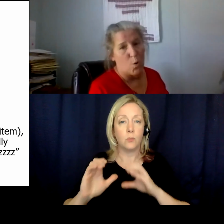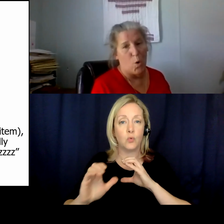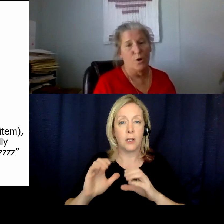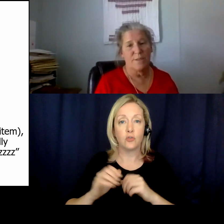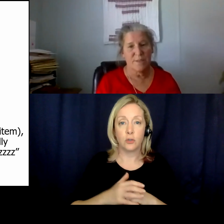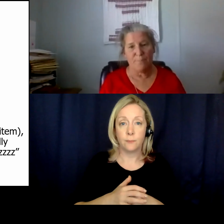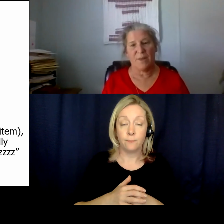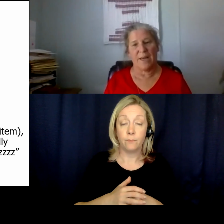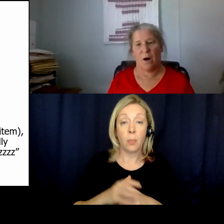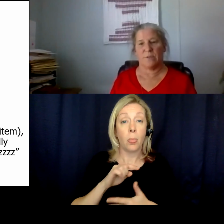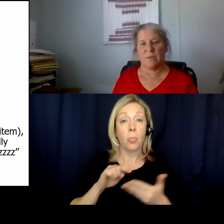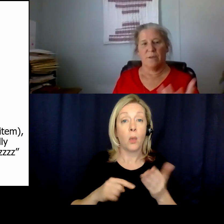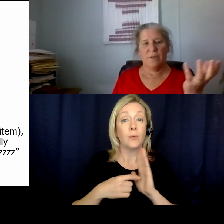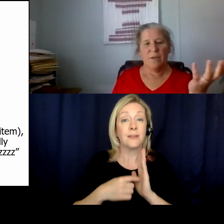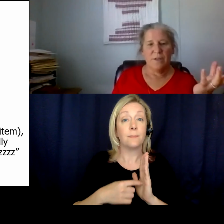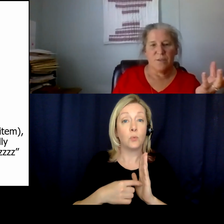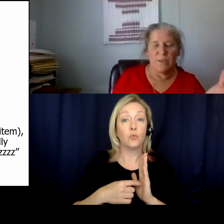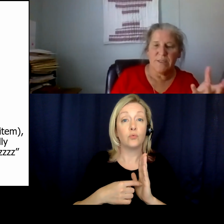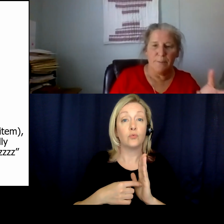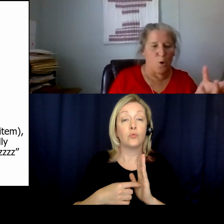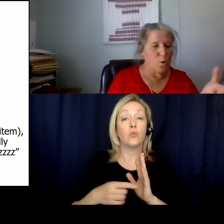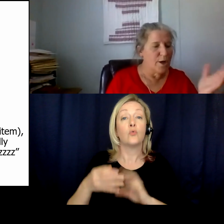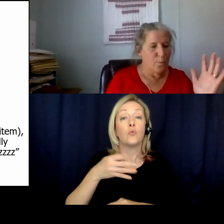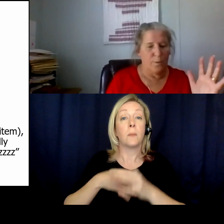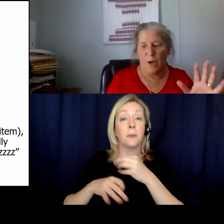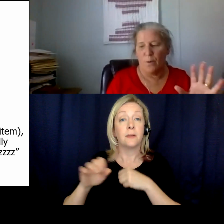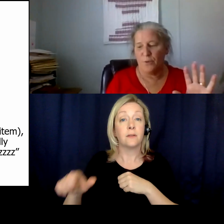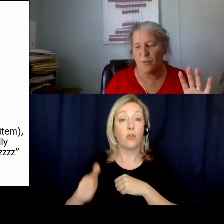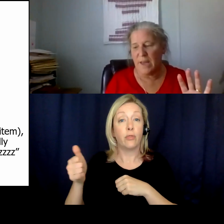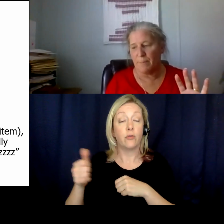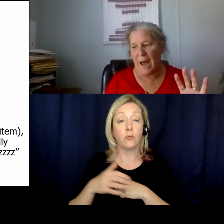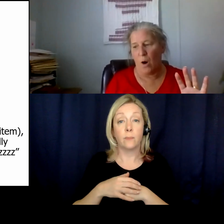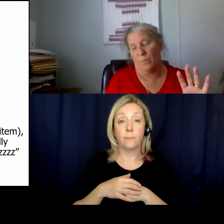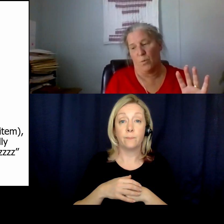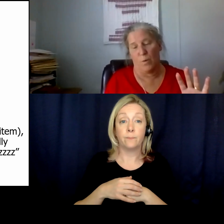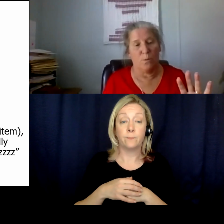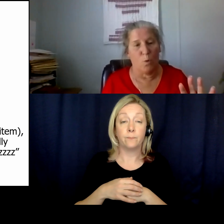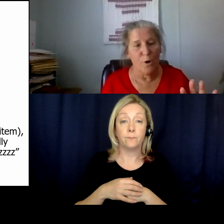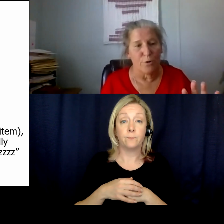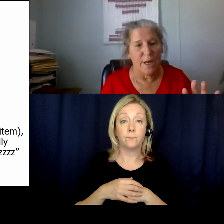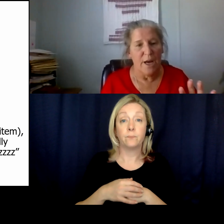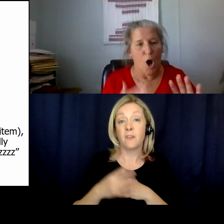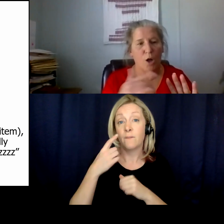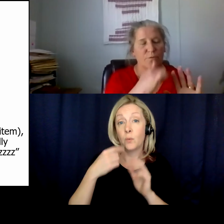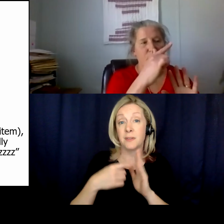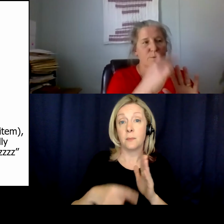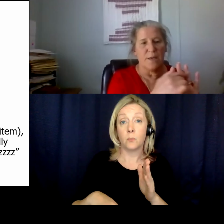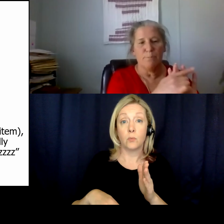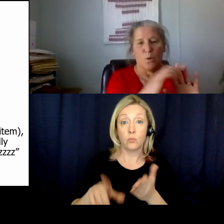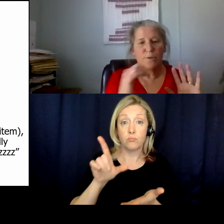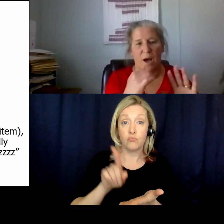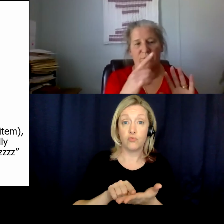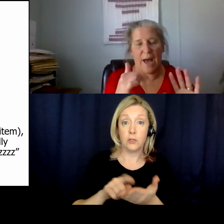stand for something else. So a symbol, you know, if you think about the written word, all of